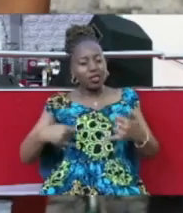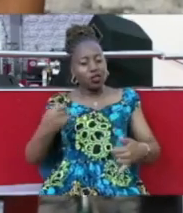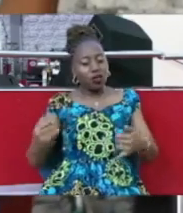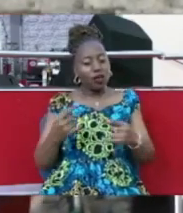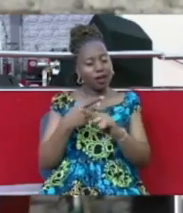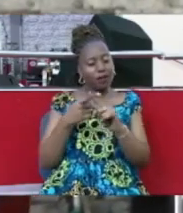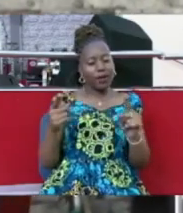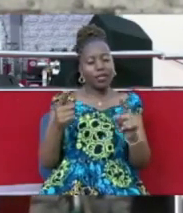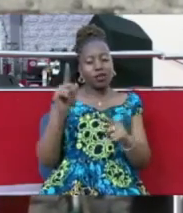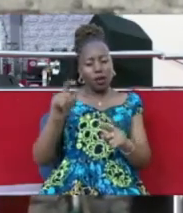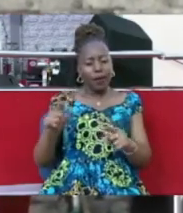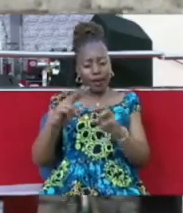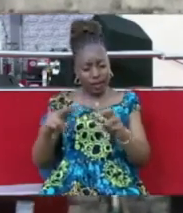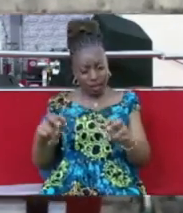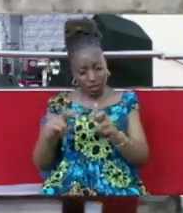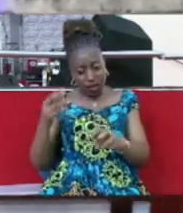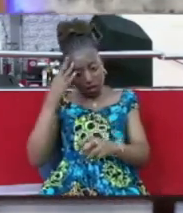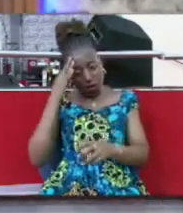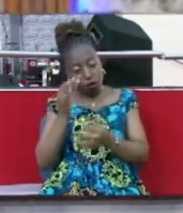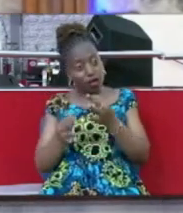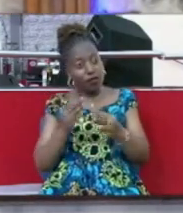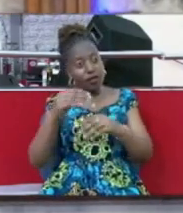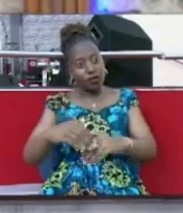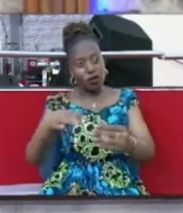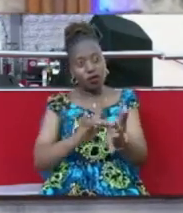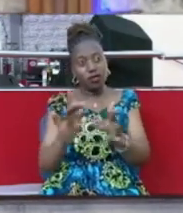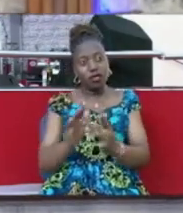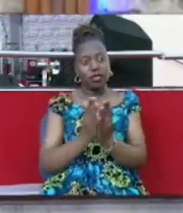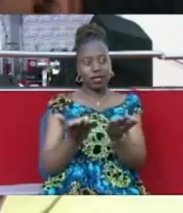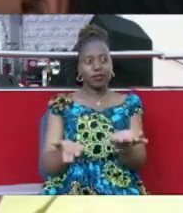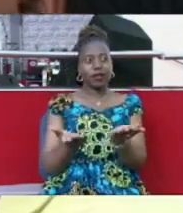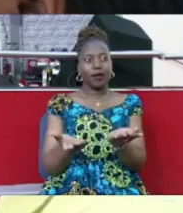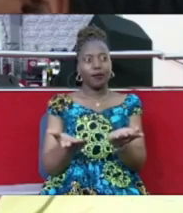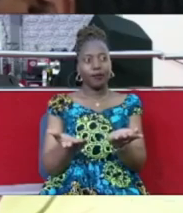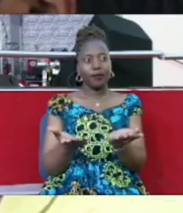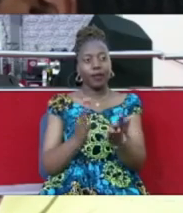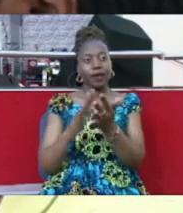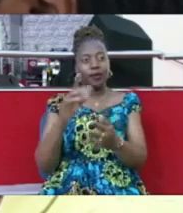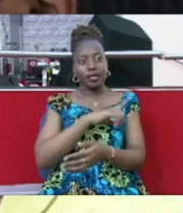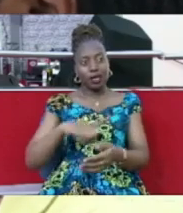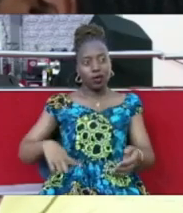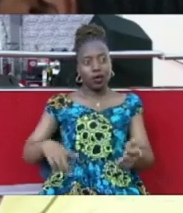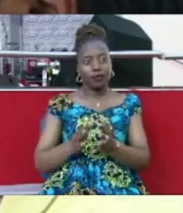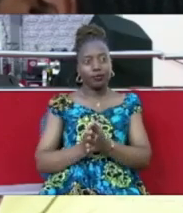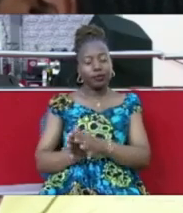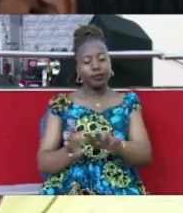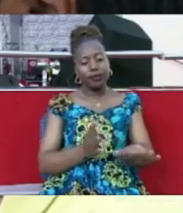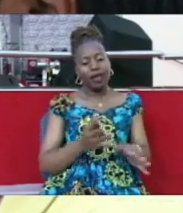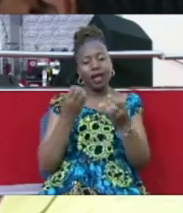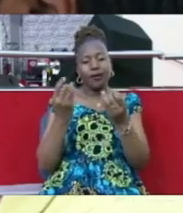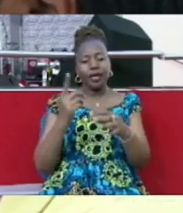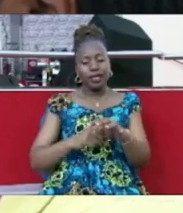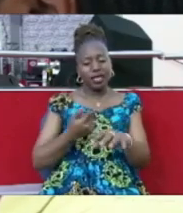scriptural? Je, umeipima na maandiko? Bwana Yesu asifiwe. Amen. Because many times we ask ourselves,